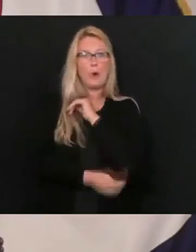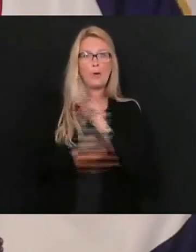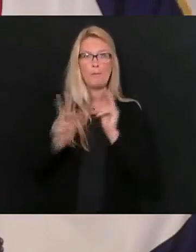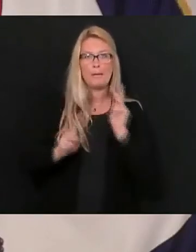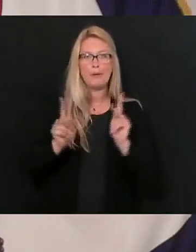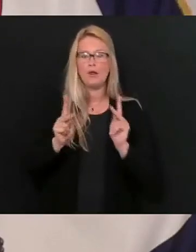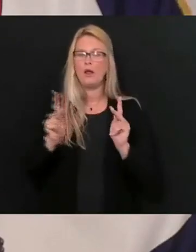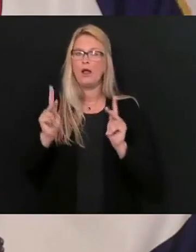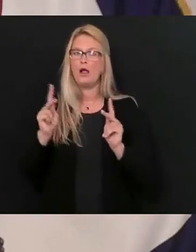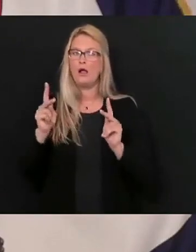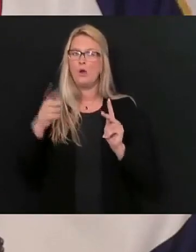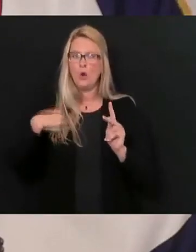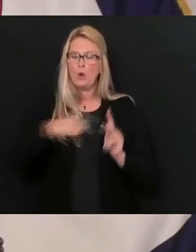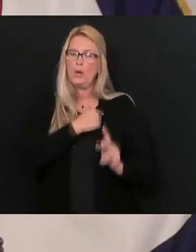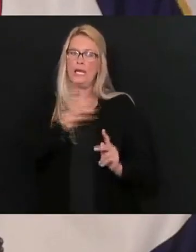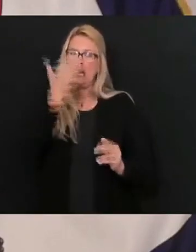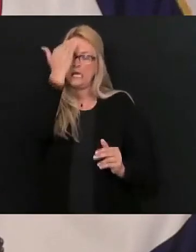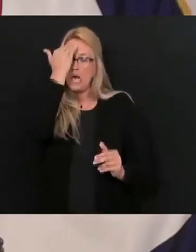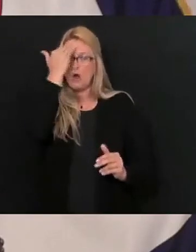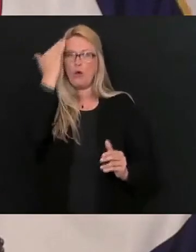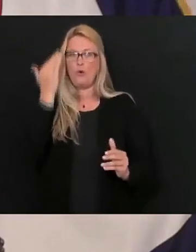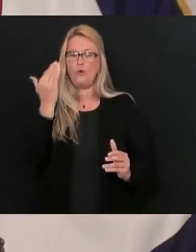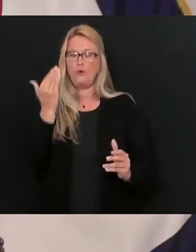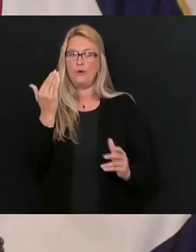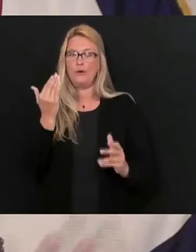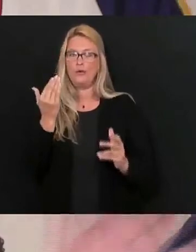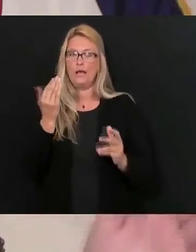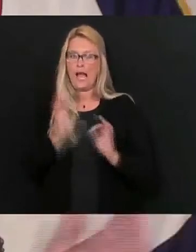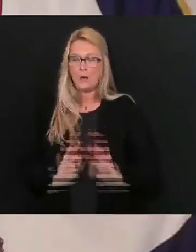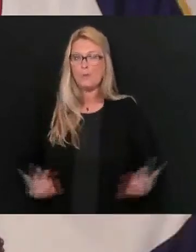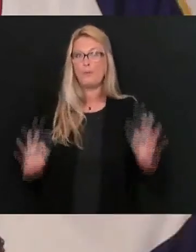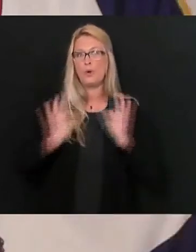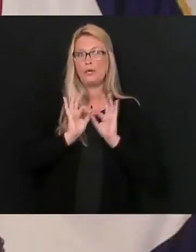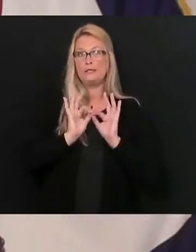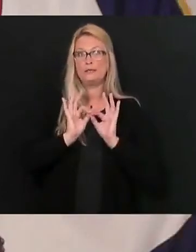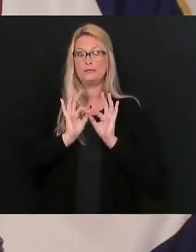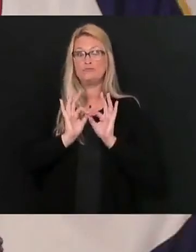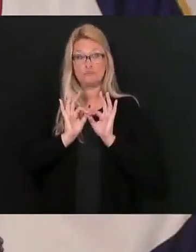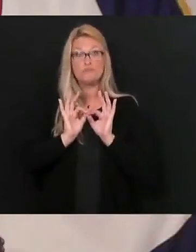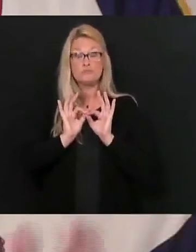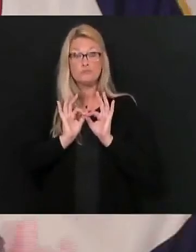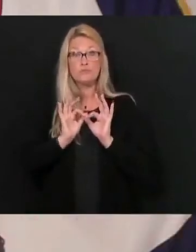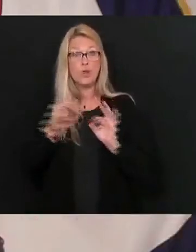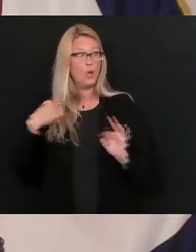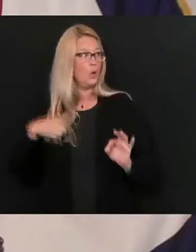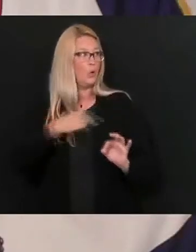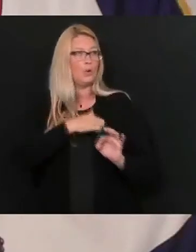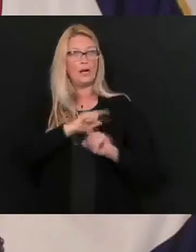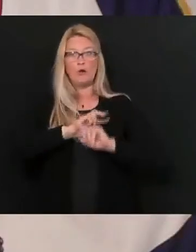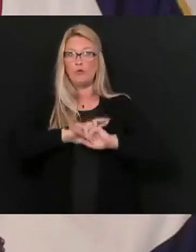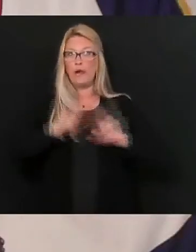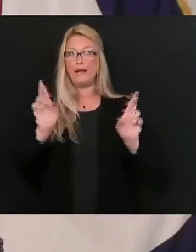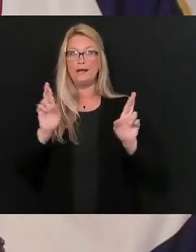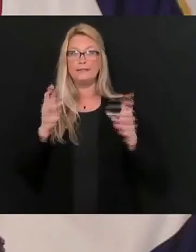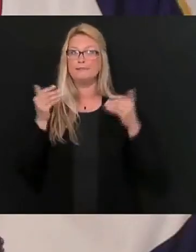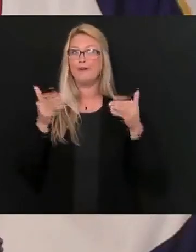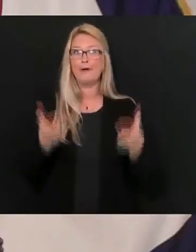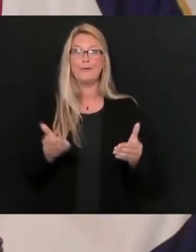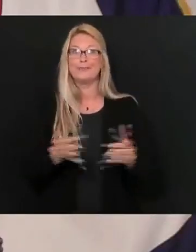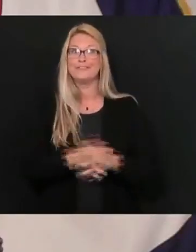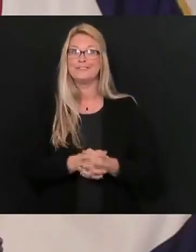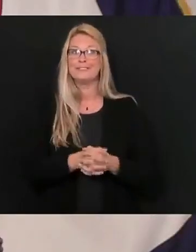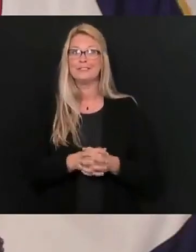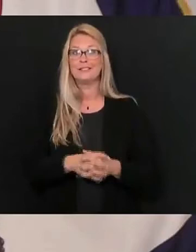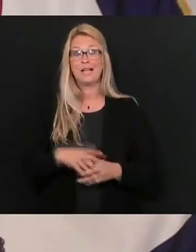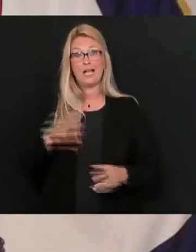us all. And so if that be the case, then we're all in. We're all in. Now, it's going to take